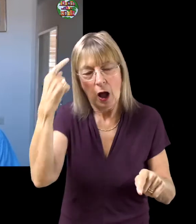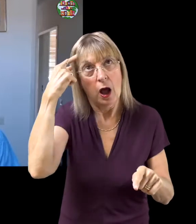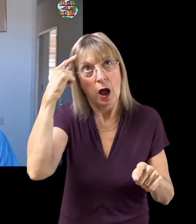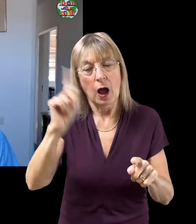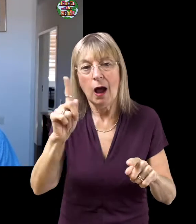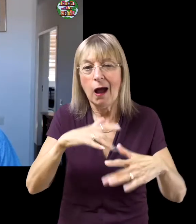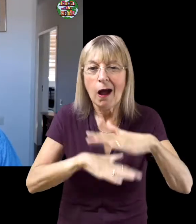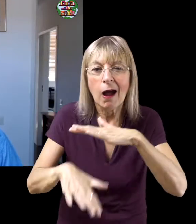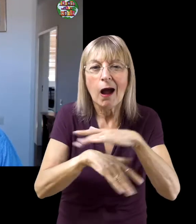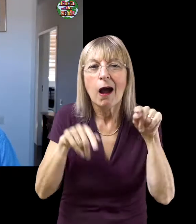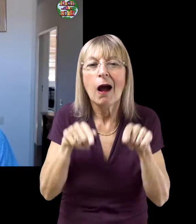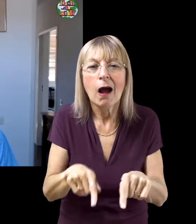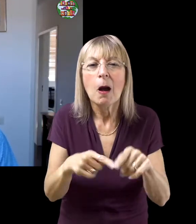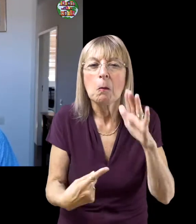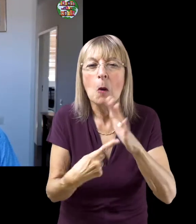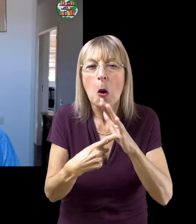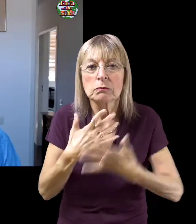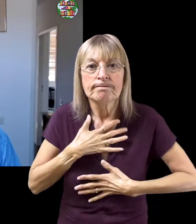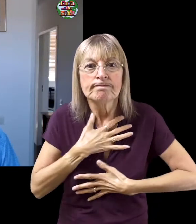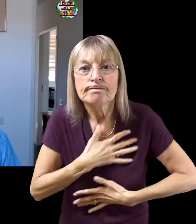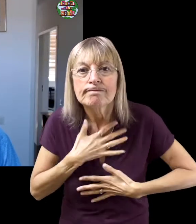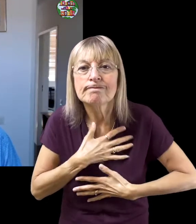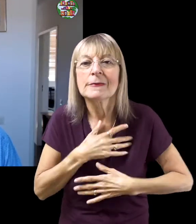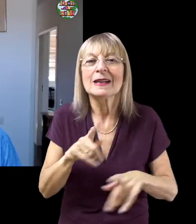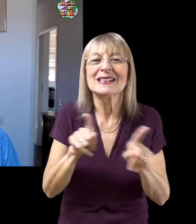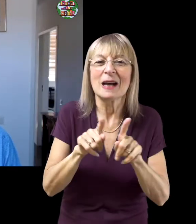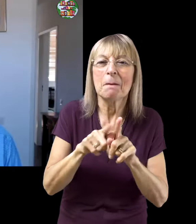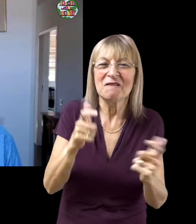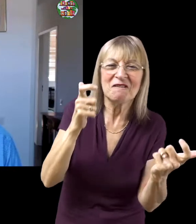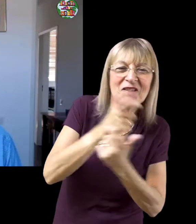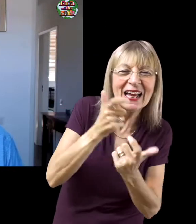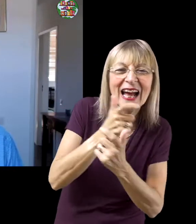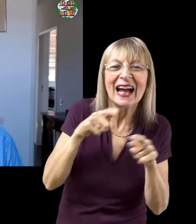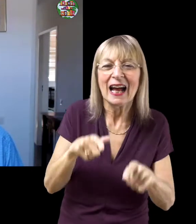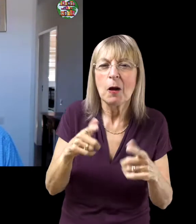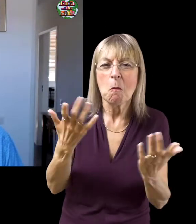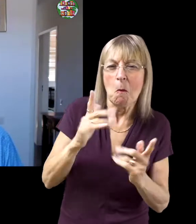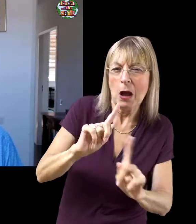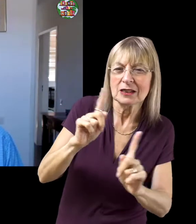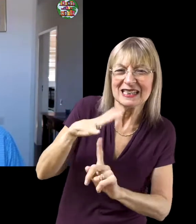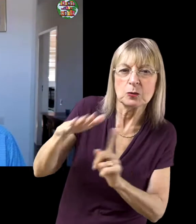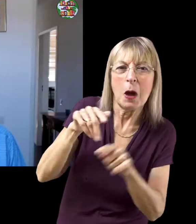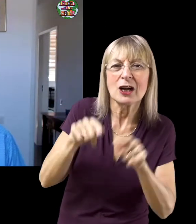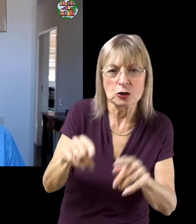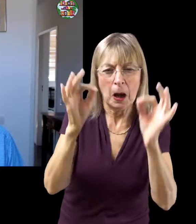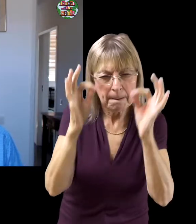as the author did to make it exciting, to give it tension, to make it funny in appropriate places,